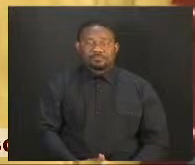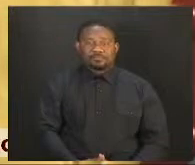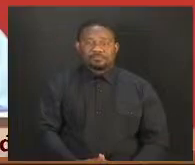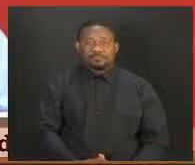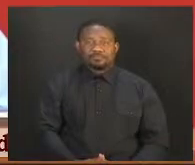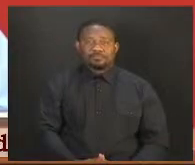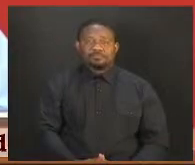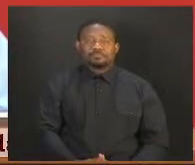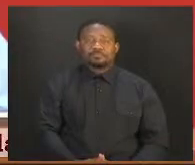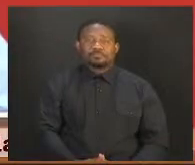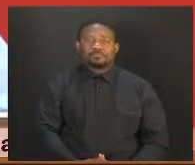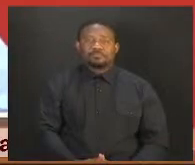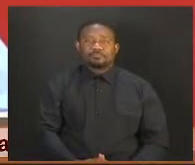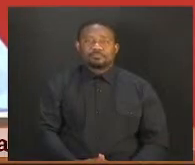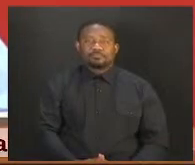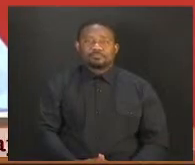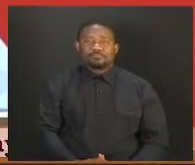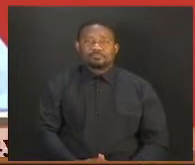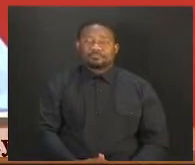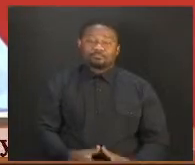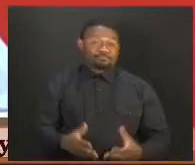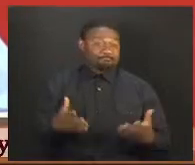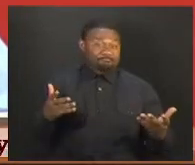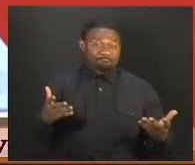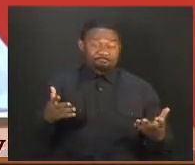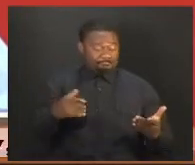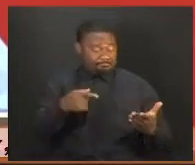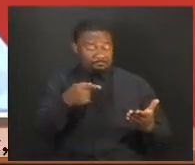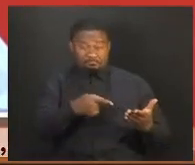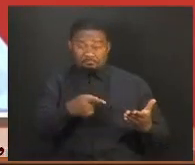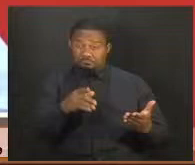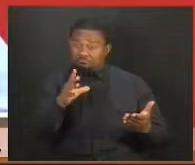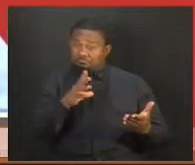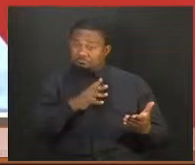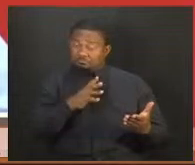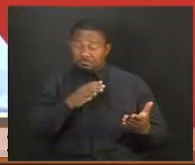Honorable members, there being no further corrections,